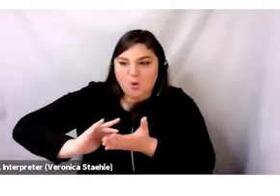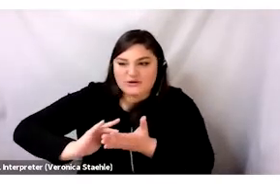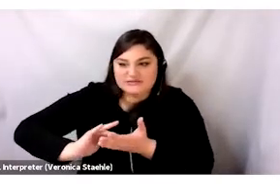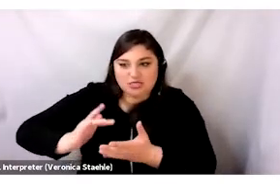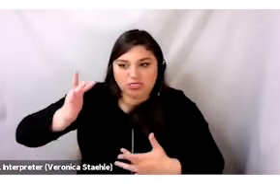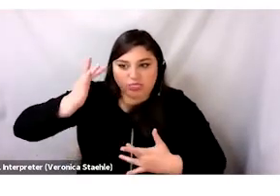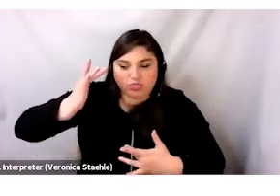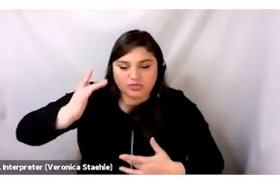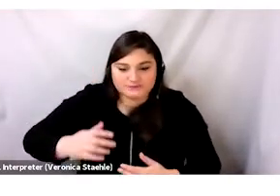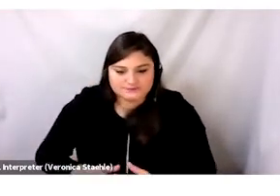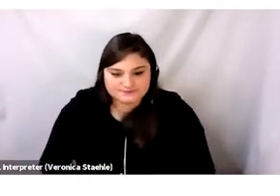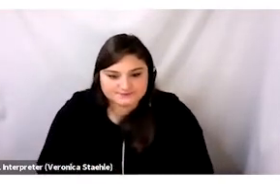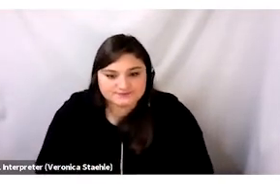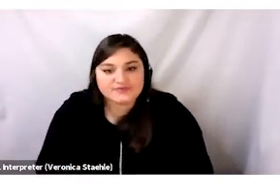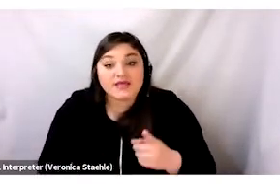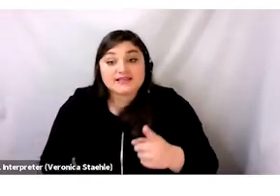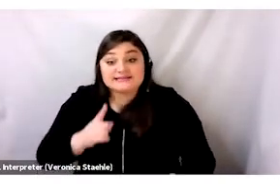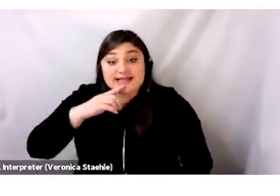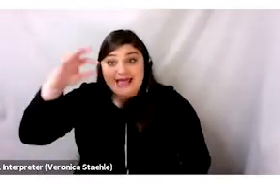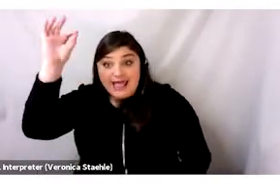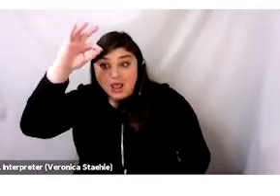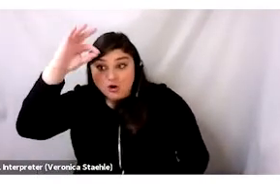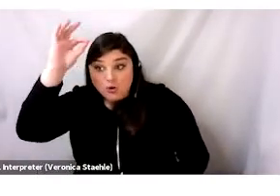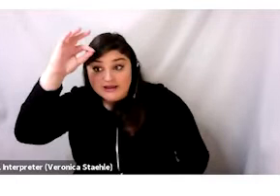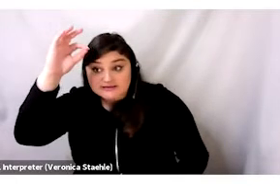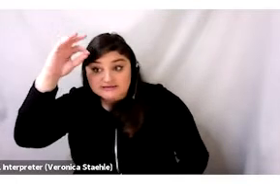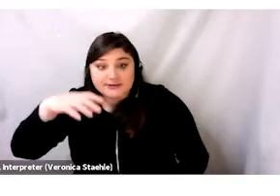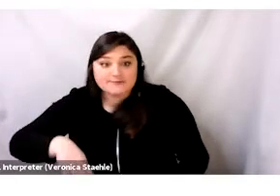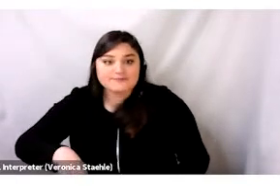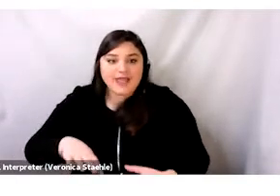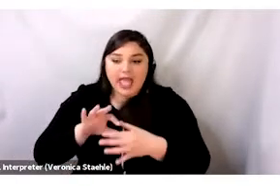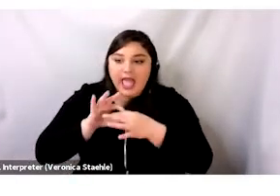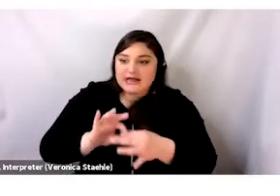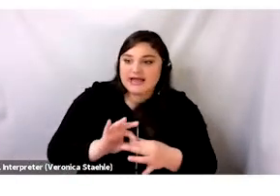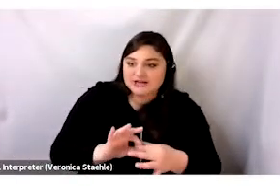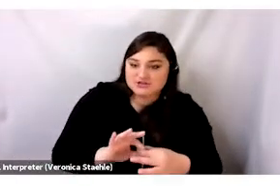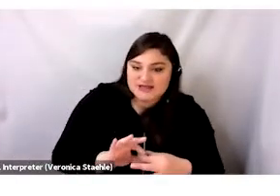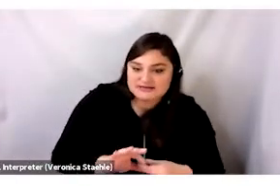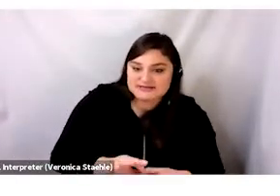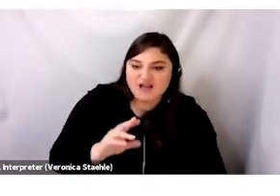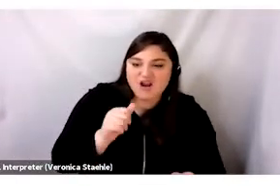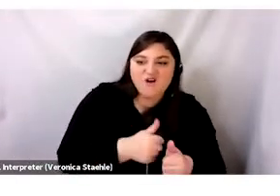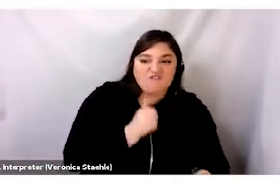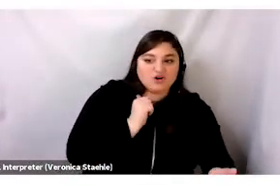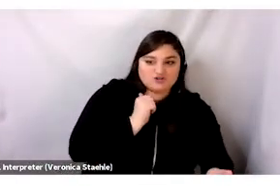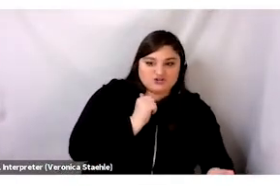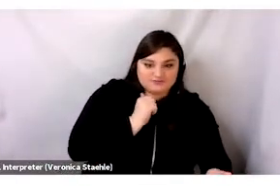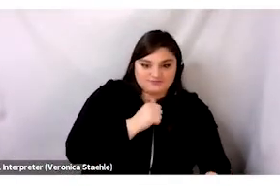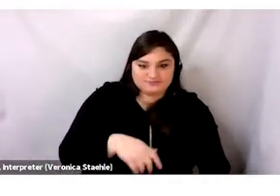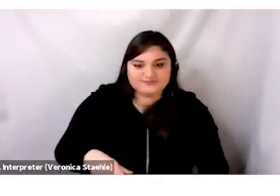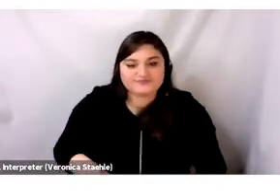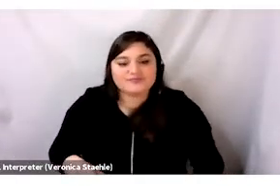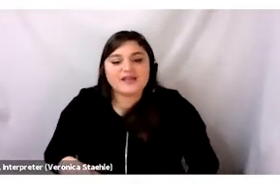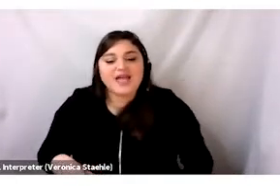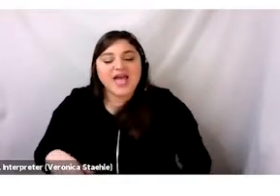ignorance, attachment, and aversion. Attachment is also sometimes referred to as greed, and